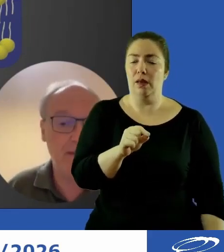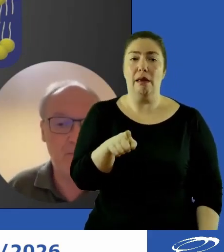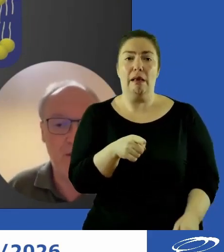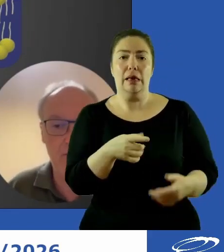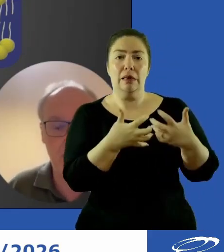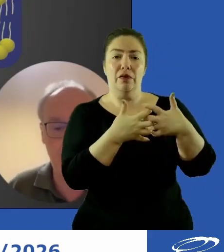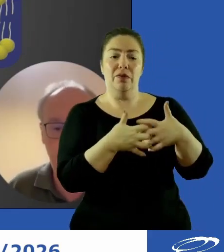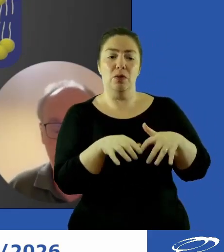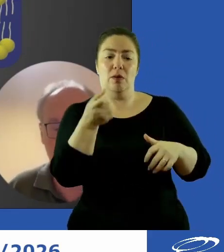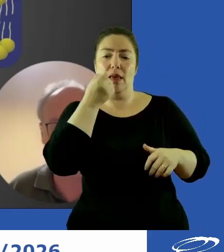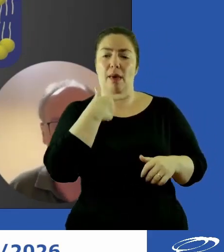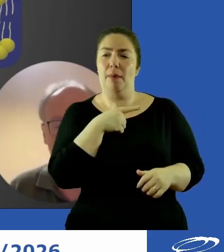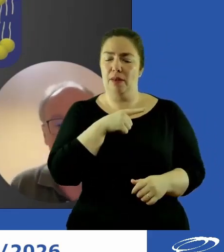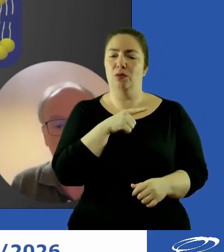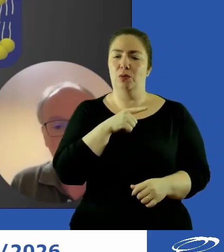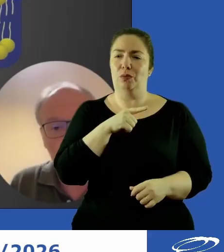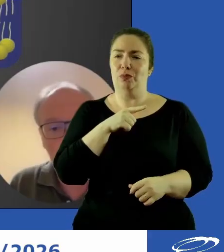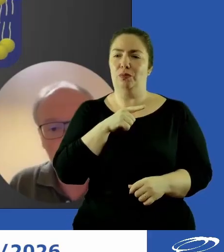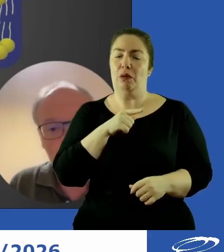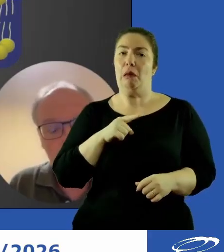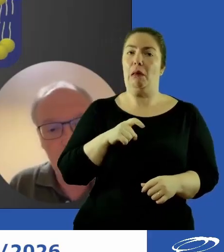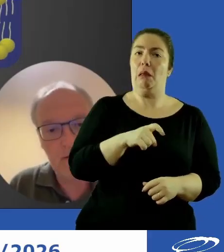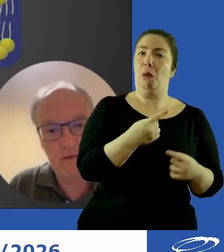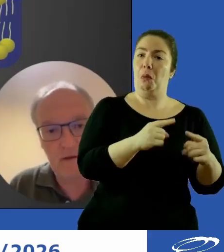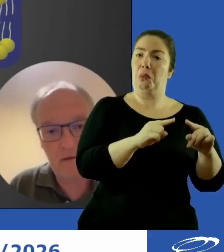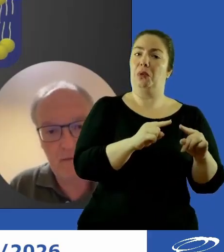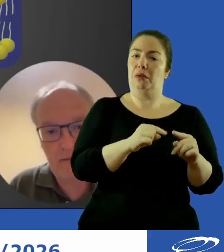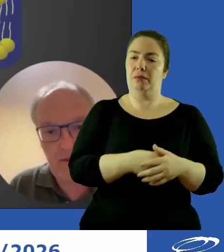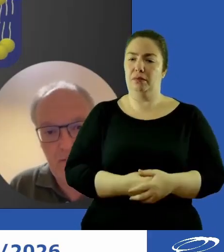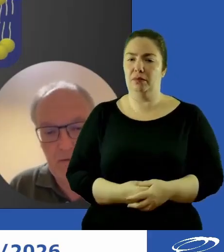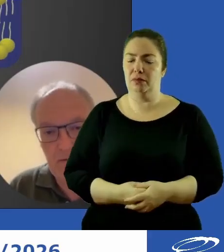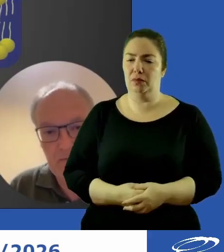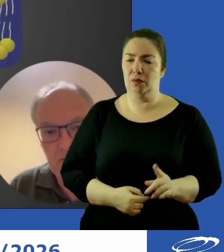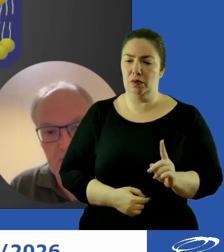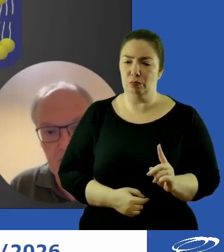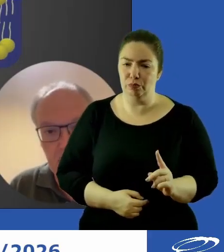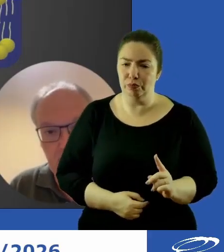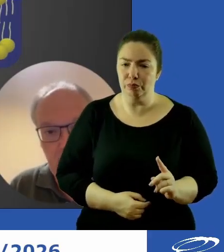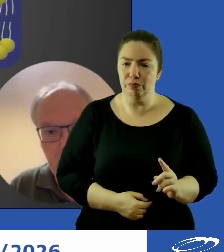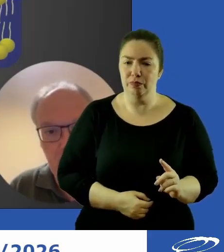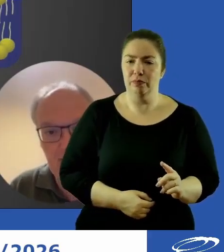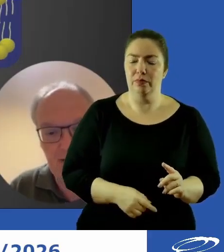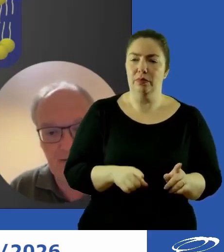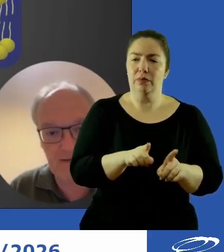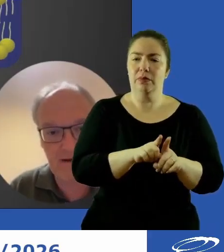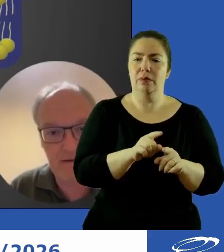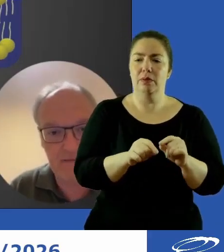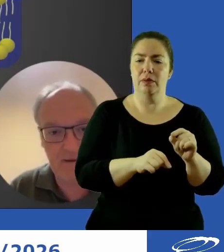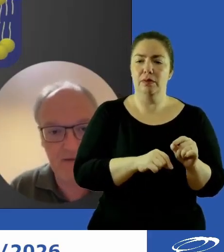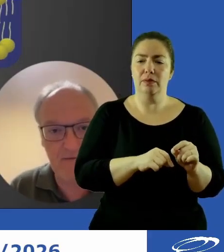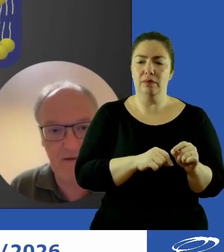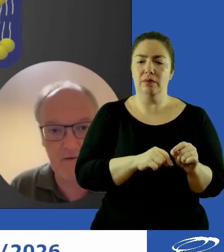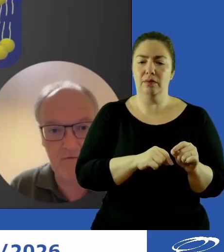dividing process of bacteria. However, as you can see here, the persistence of vancomycin at this level